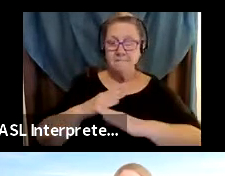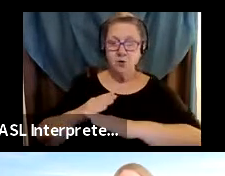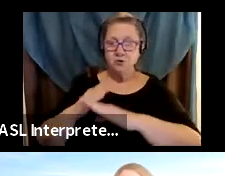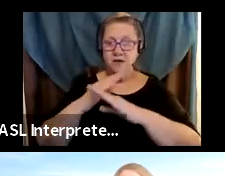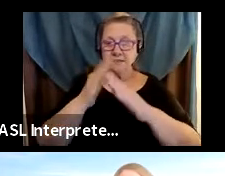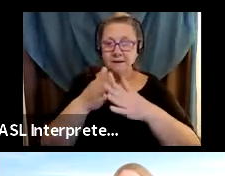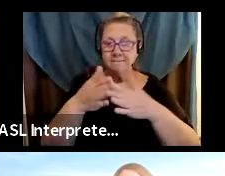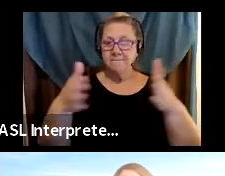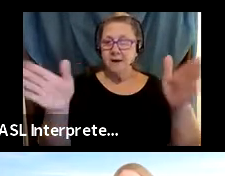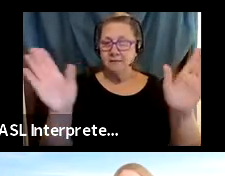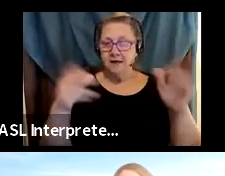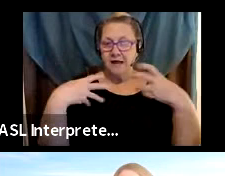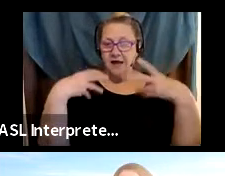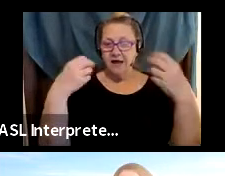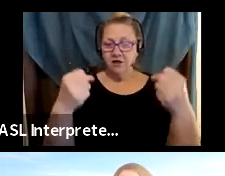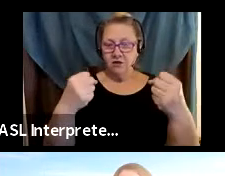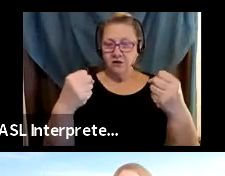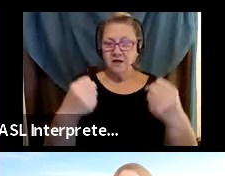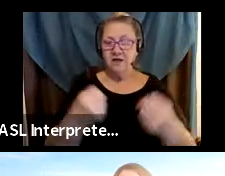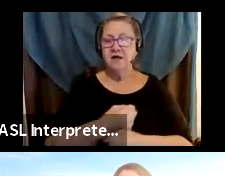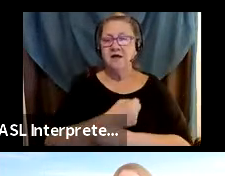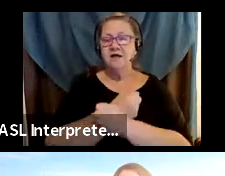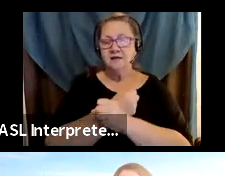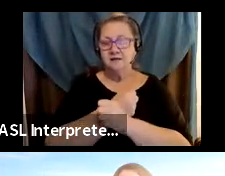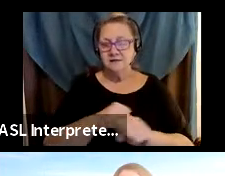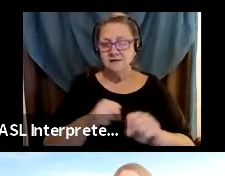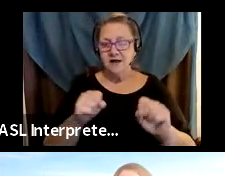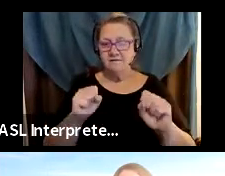and safeguarding the